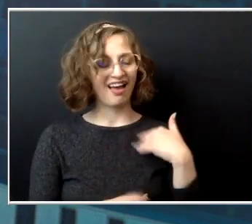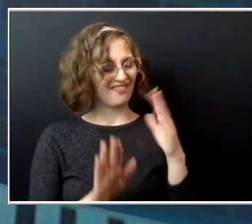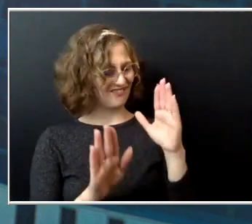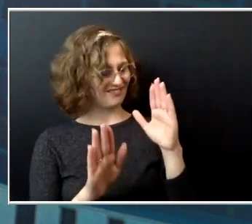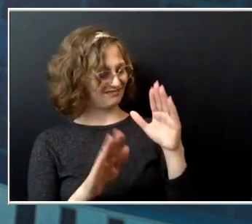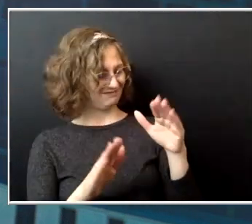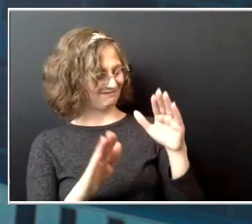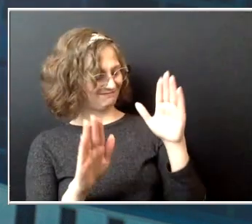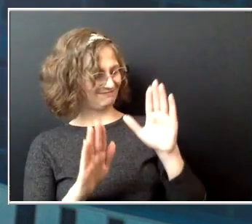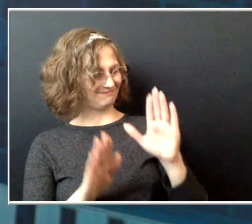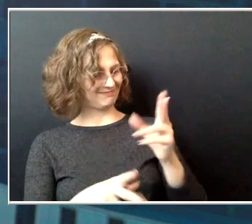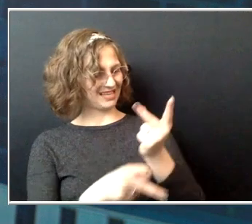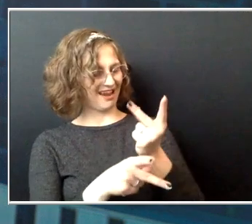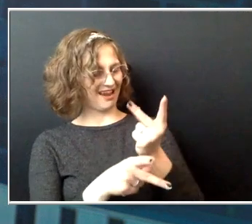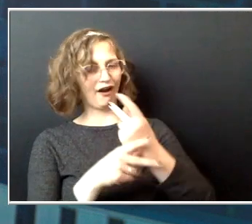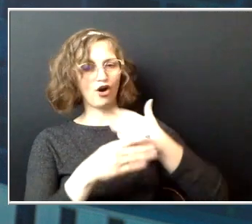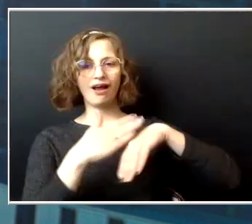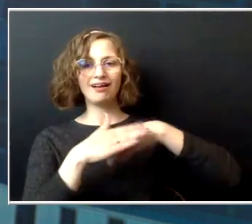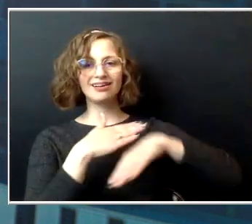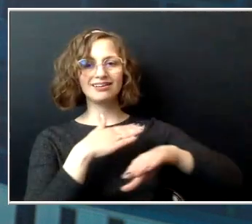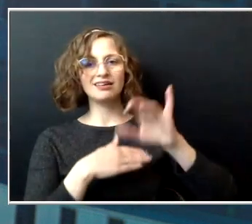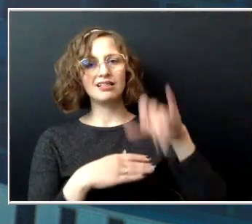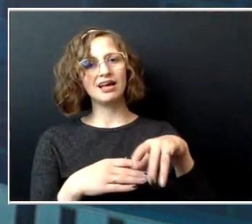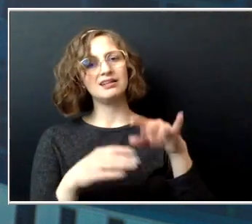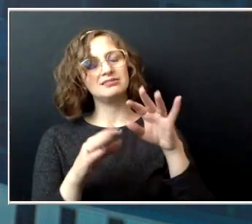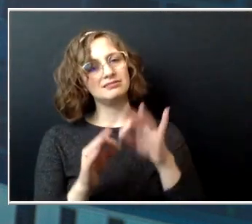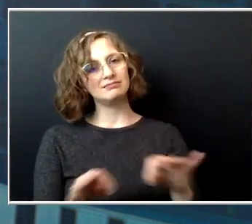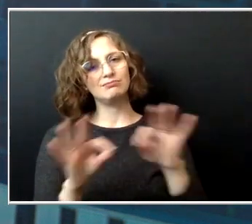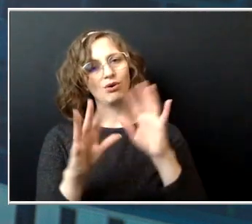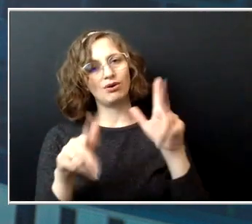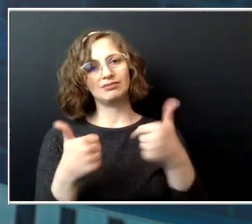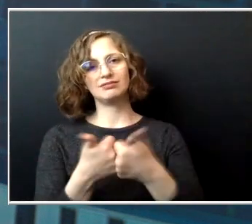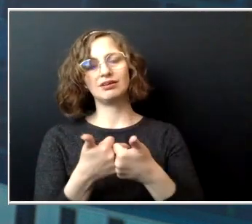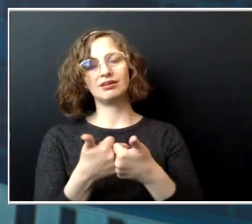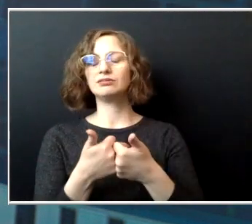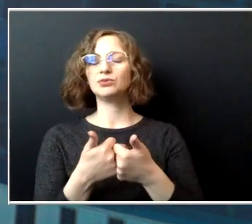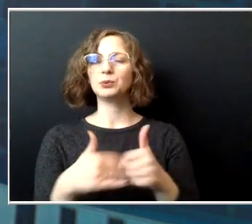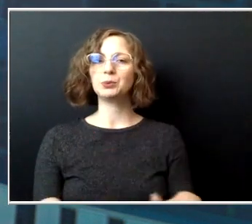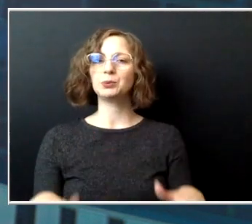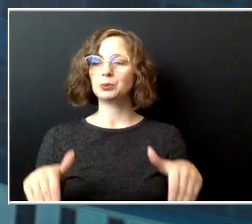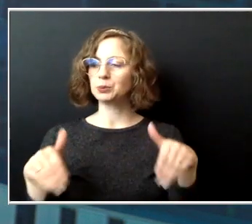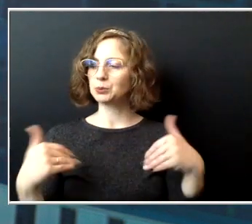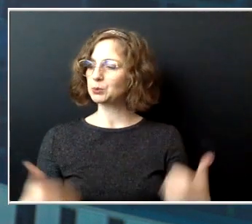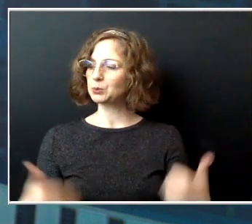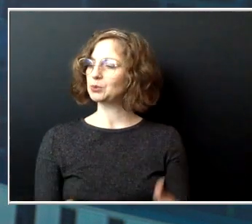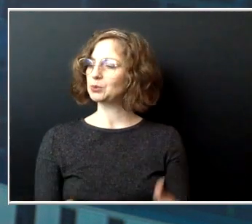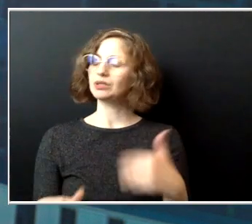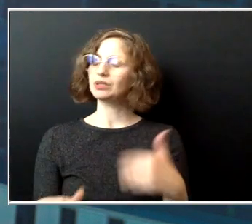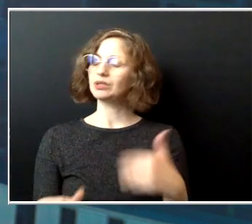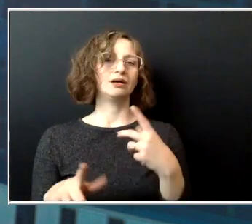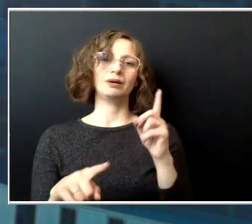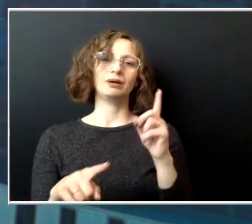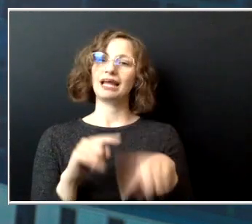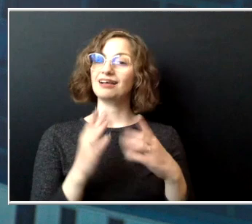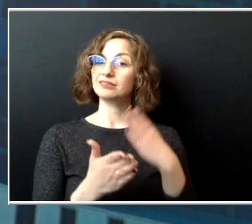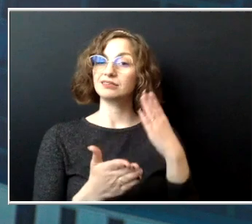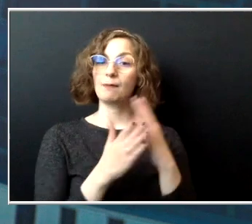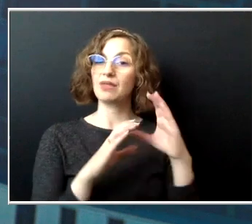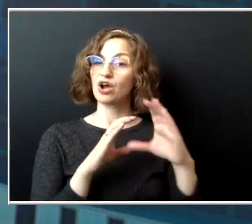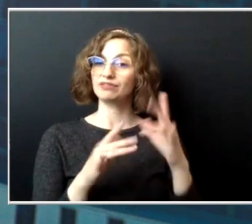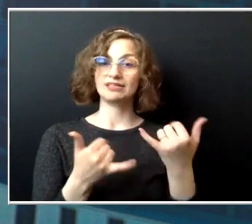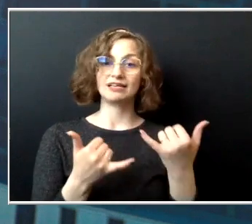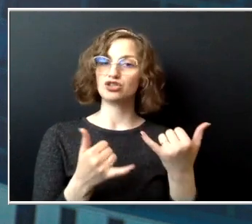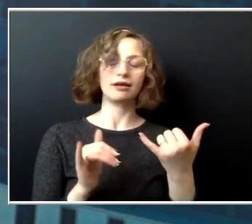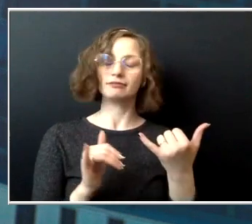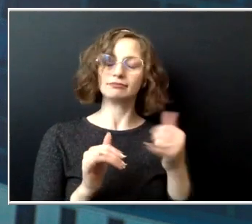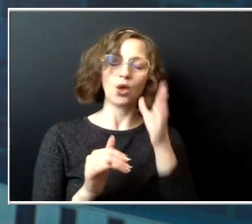important challenge that's in front of us. We're not going to let that conversation end today. We have a lot more to talk about. So stay tuned